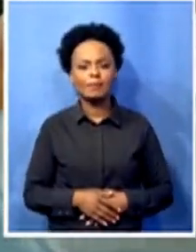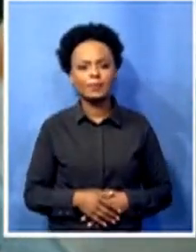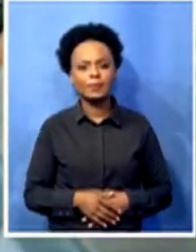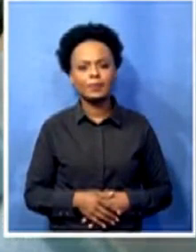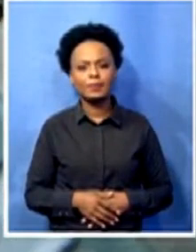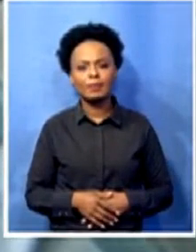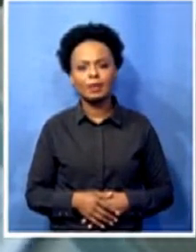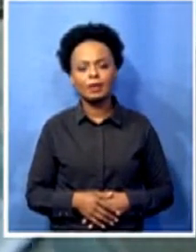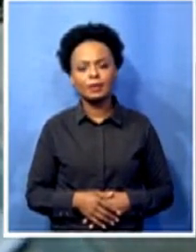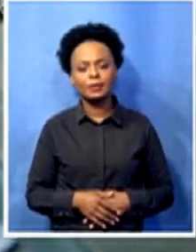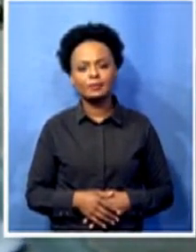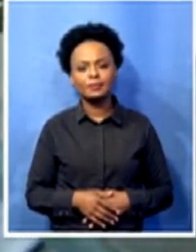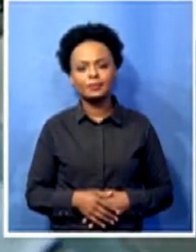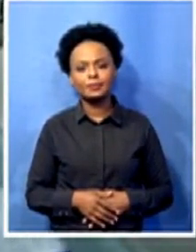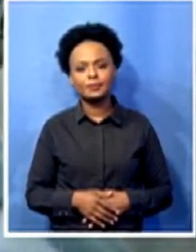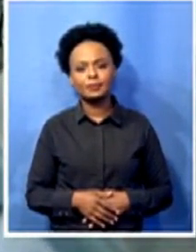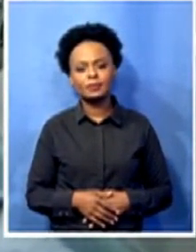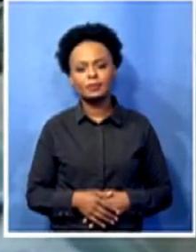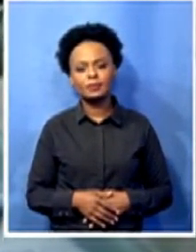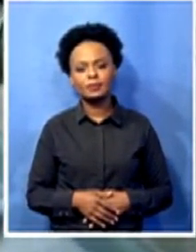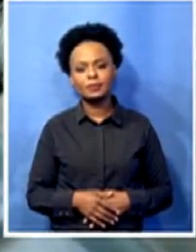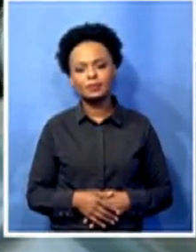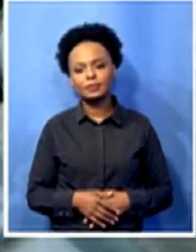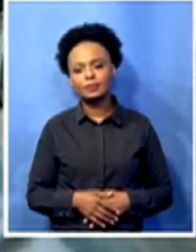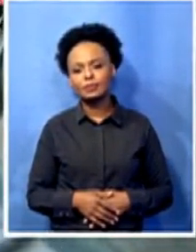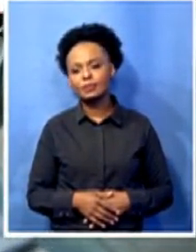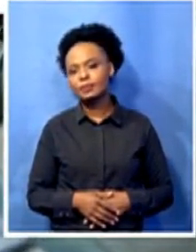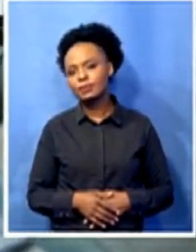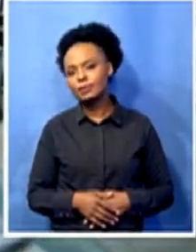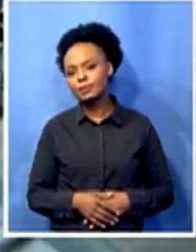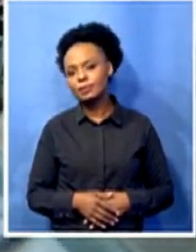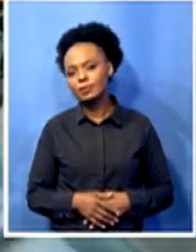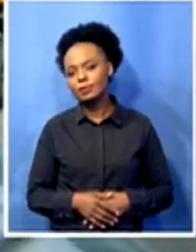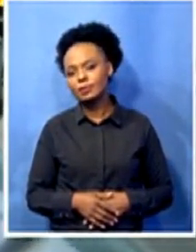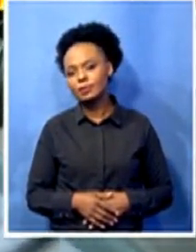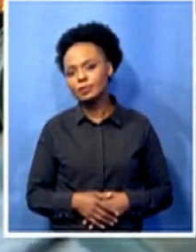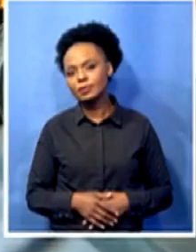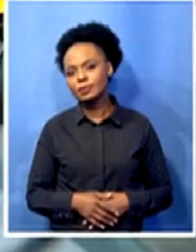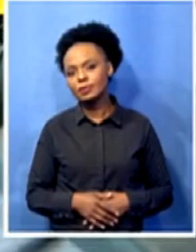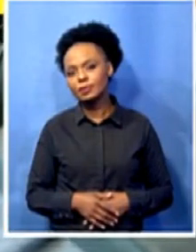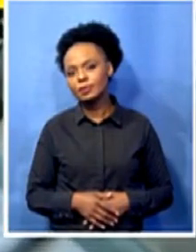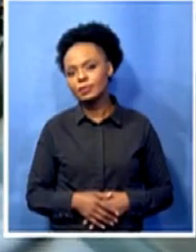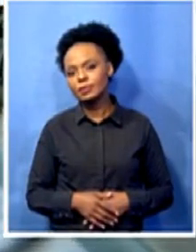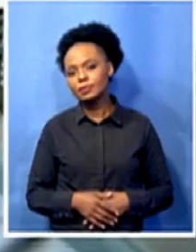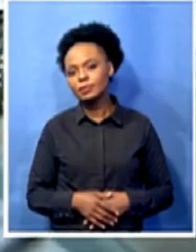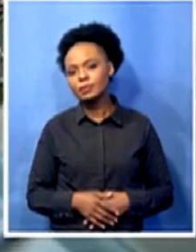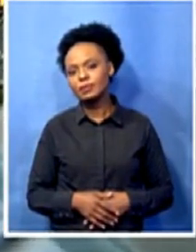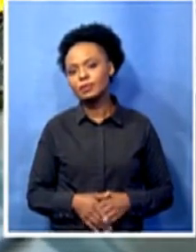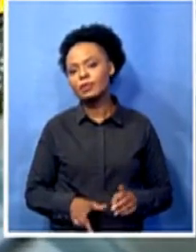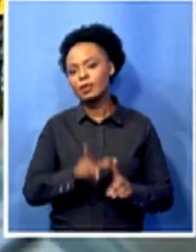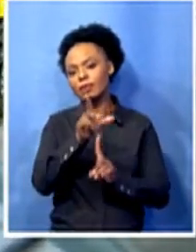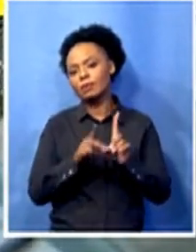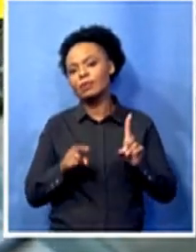We note with alarm that of the patients in the TB prevalence survey who presented symptoms,